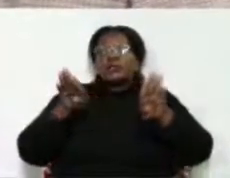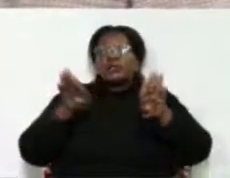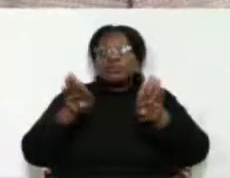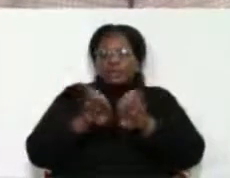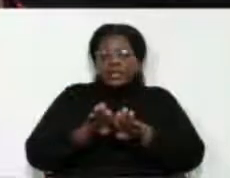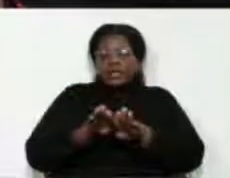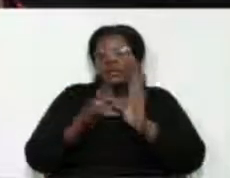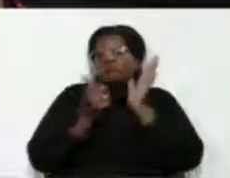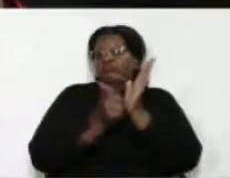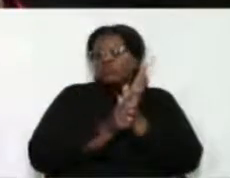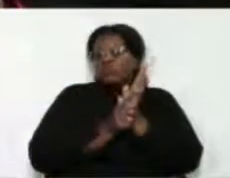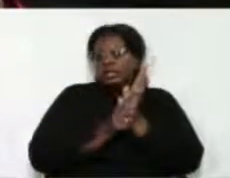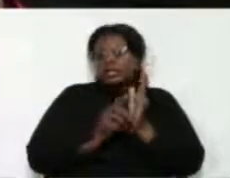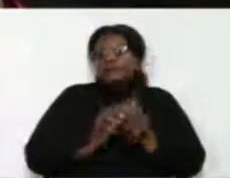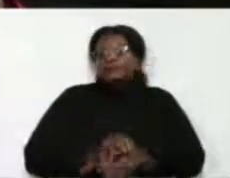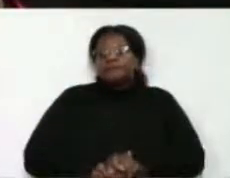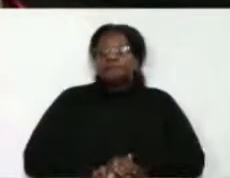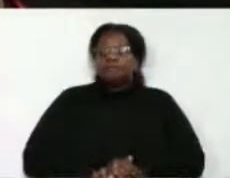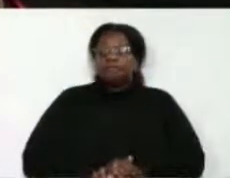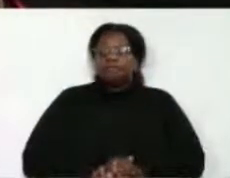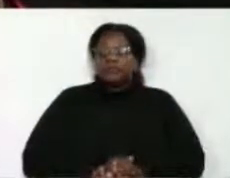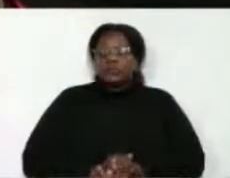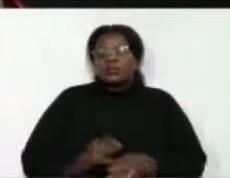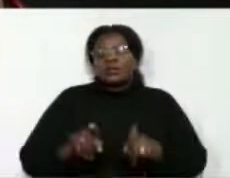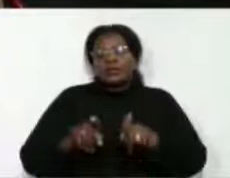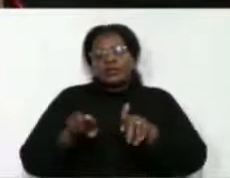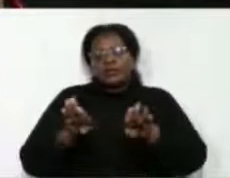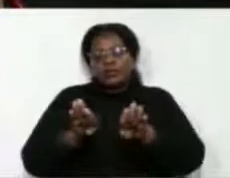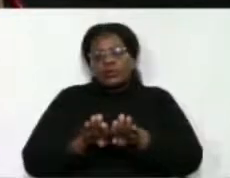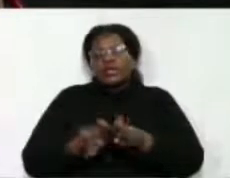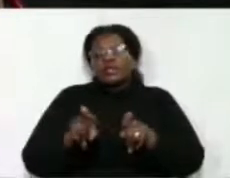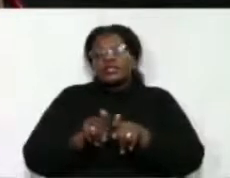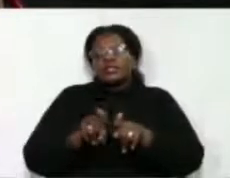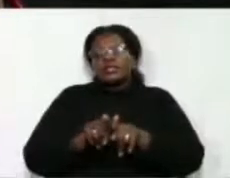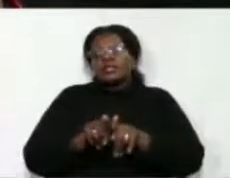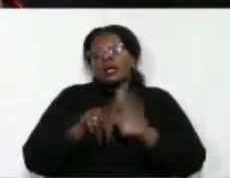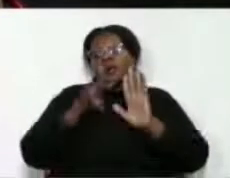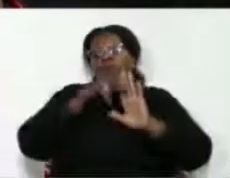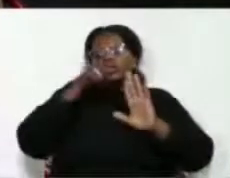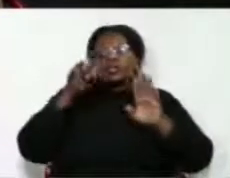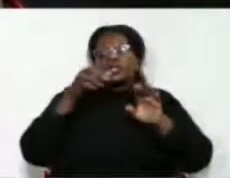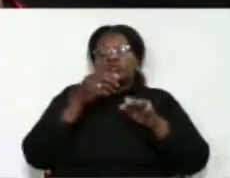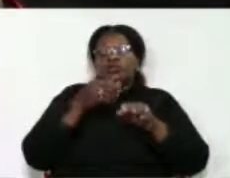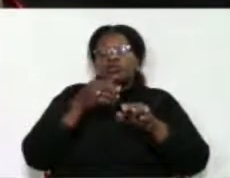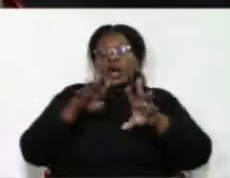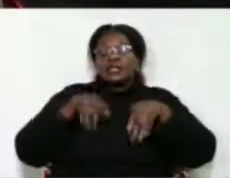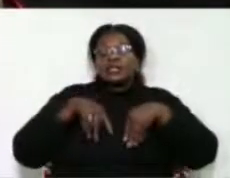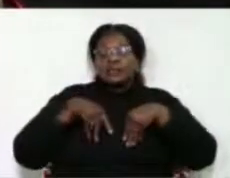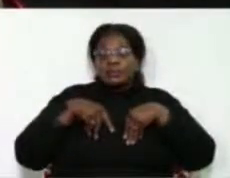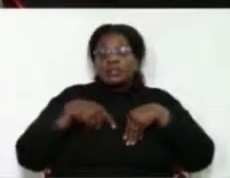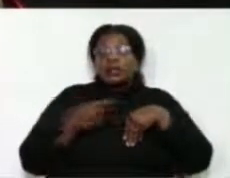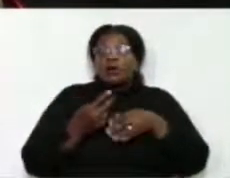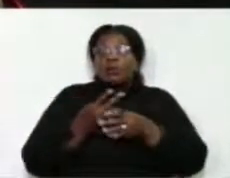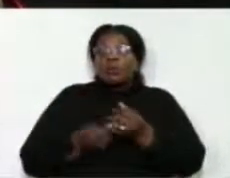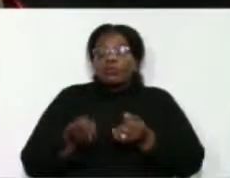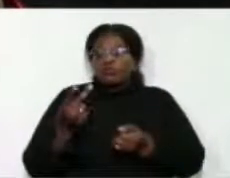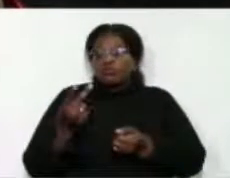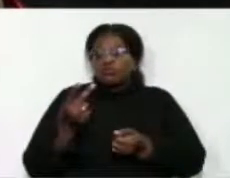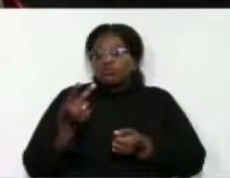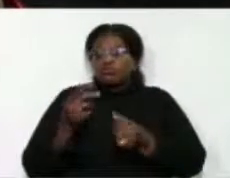great. So then it becomes like a contractual arrangement with each other. And I think you've had other guests, maybe from